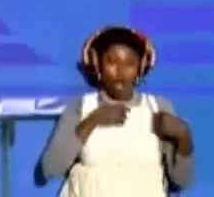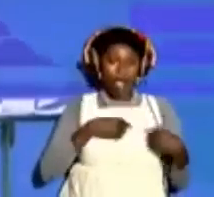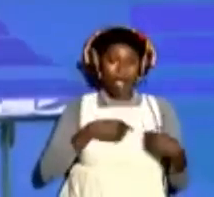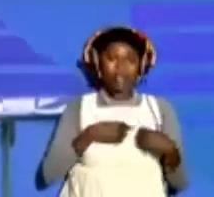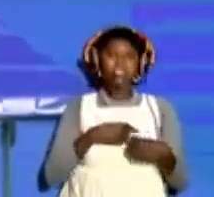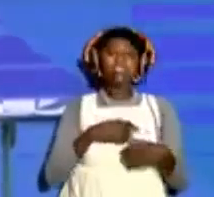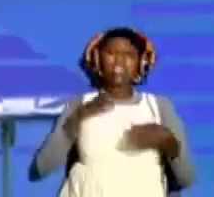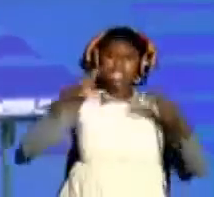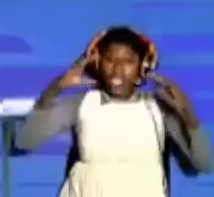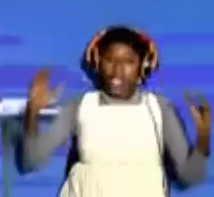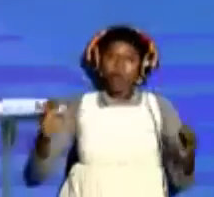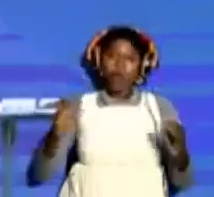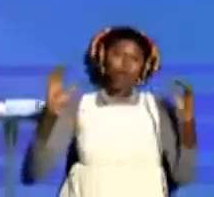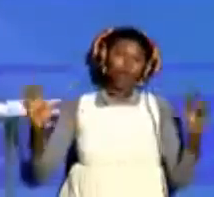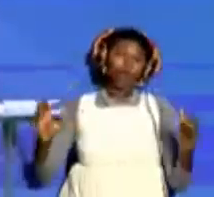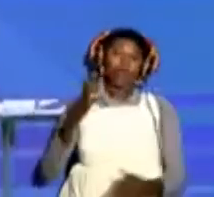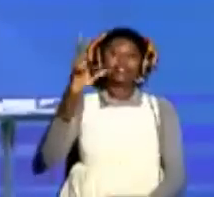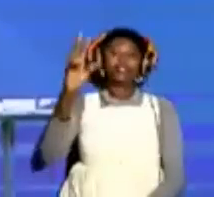Charge them